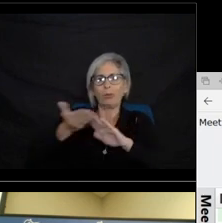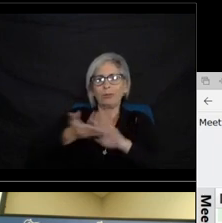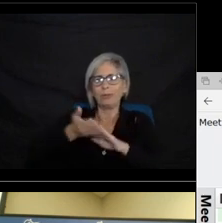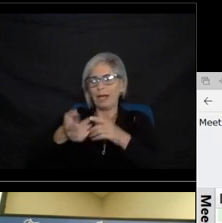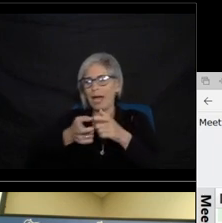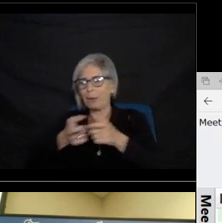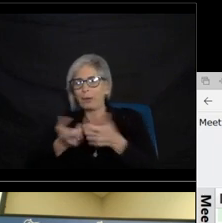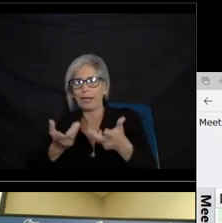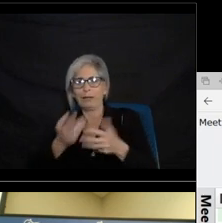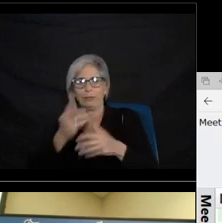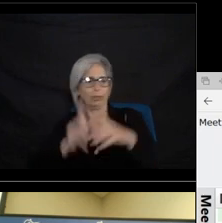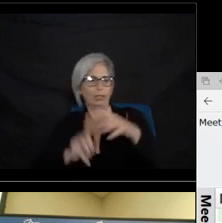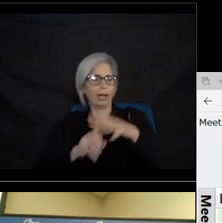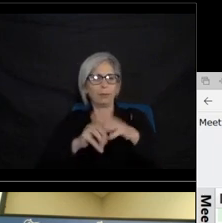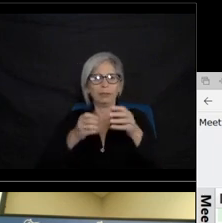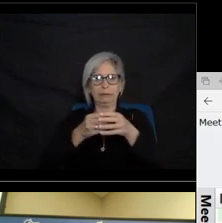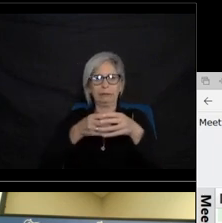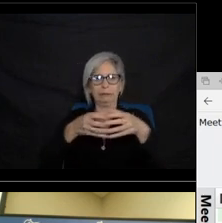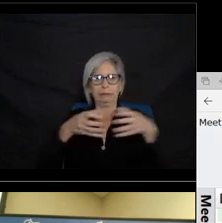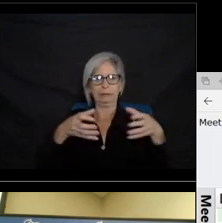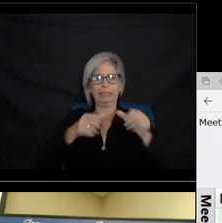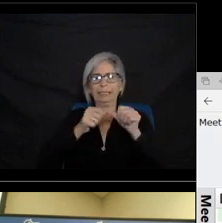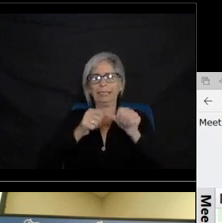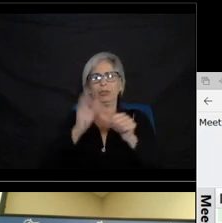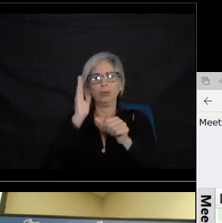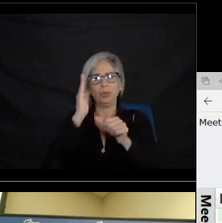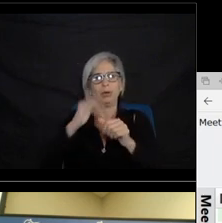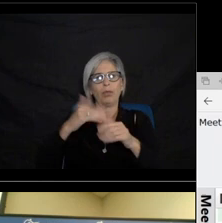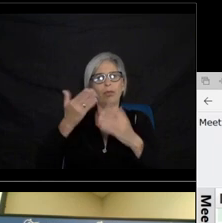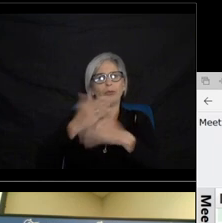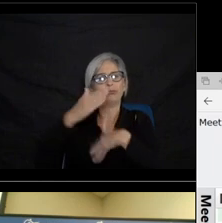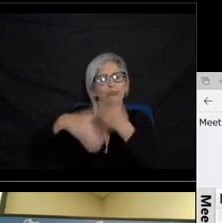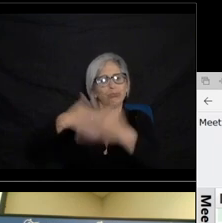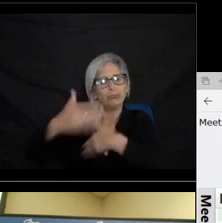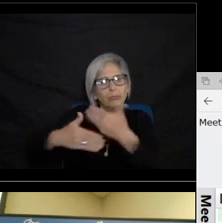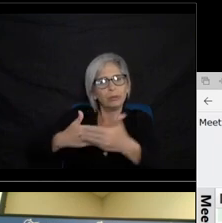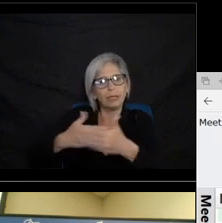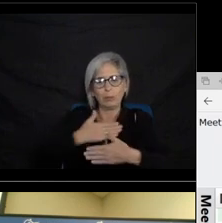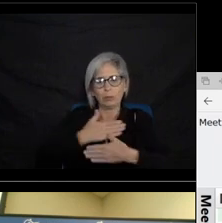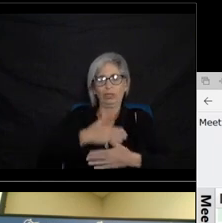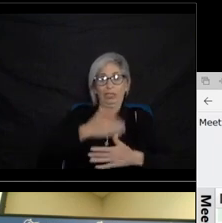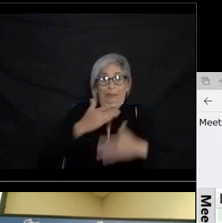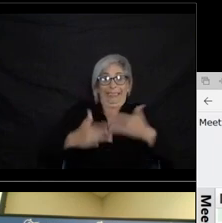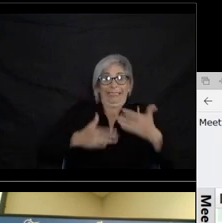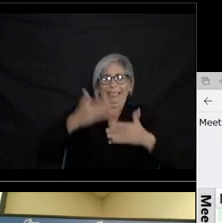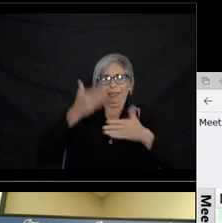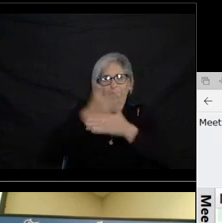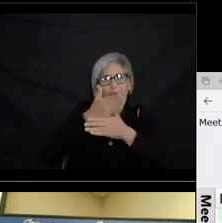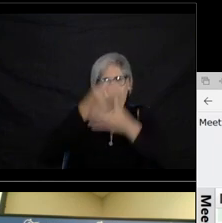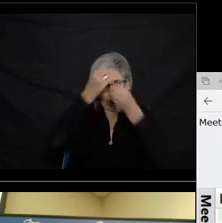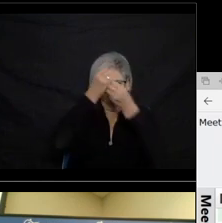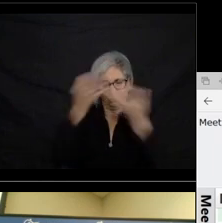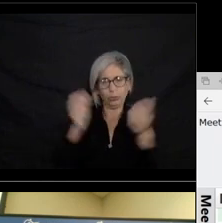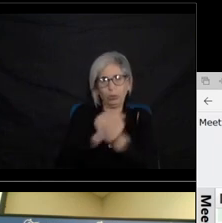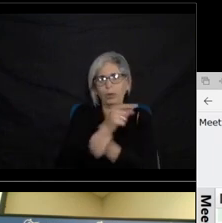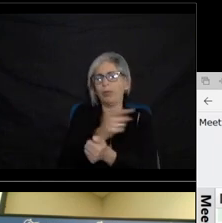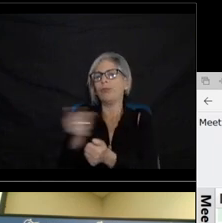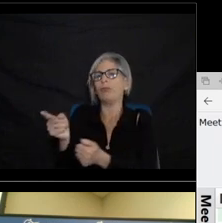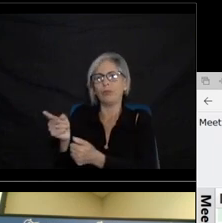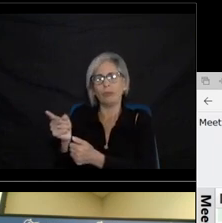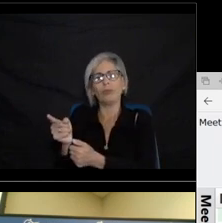with, and this will continue to grow and evolve over time. So again, I'm very excited. I appreciate the opportunity to share it with you, and